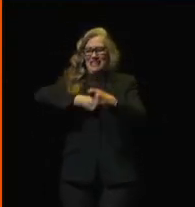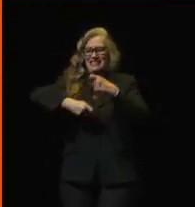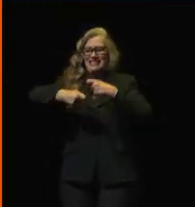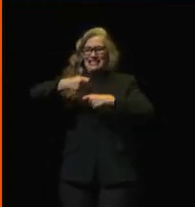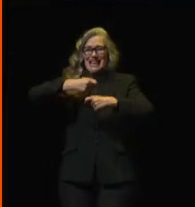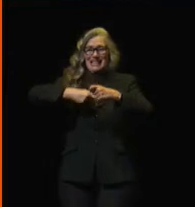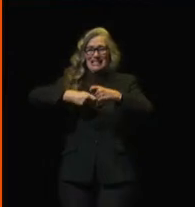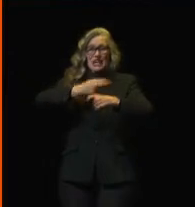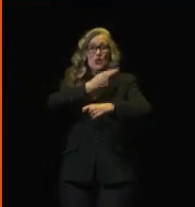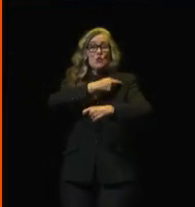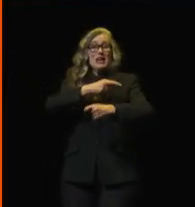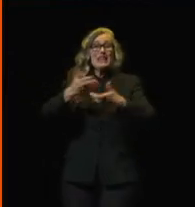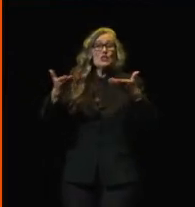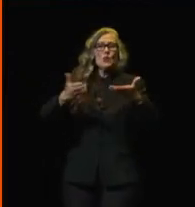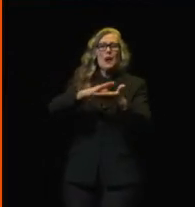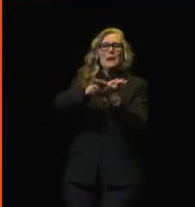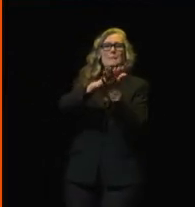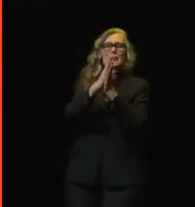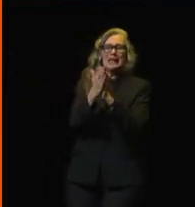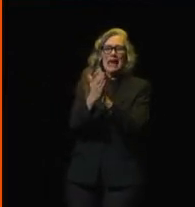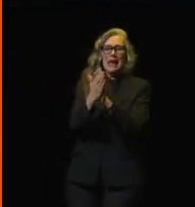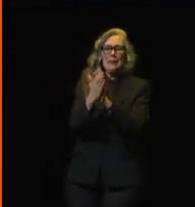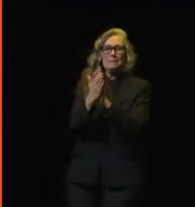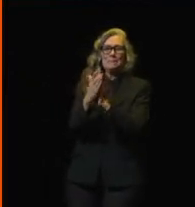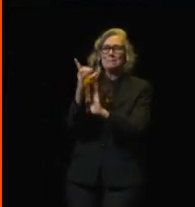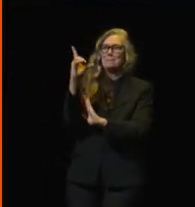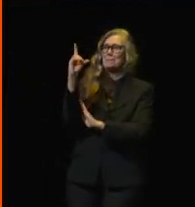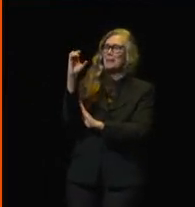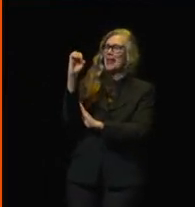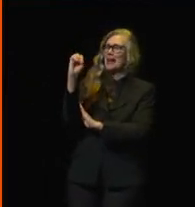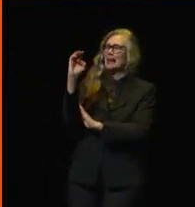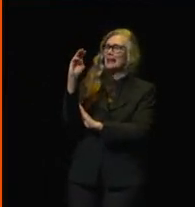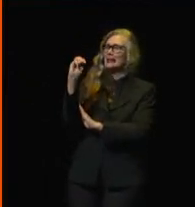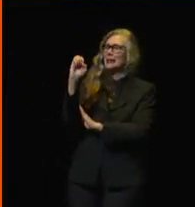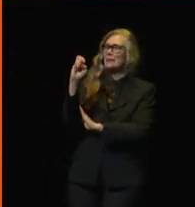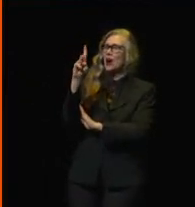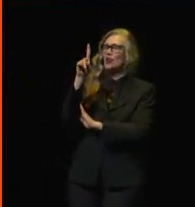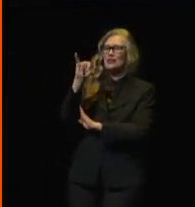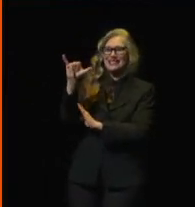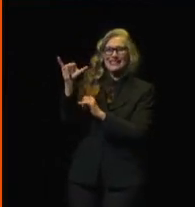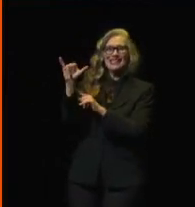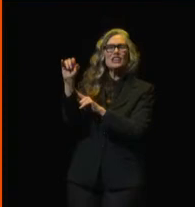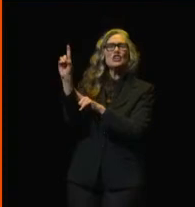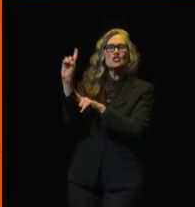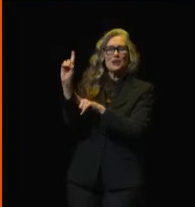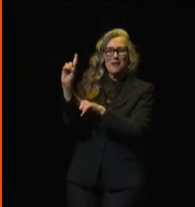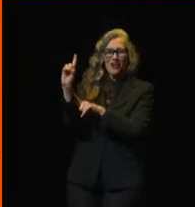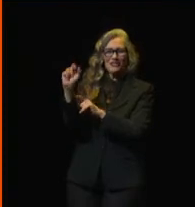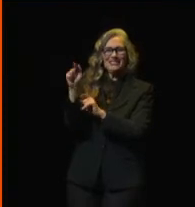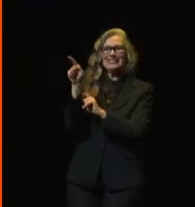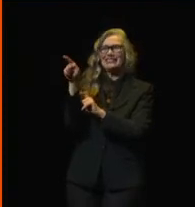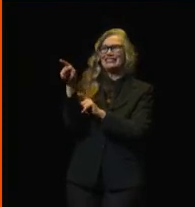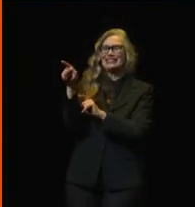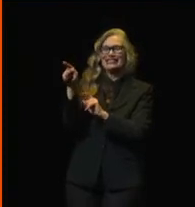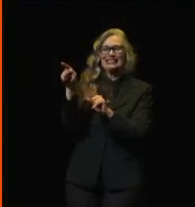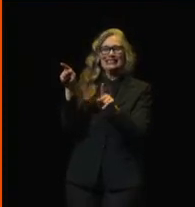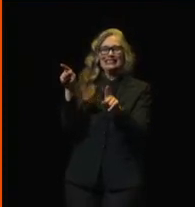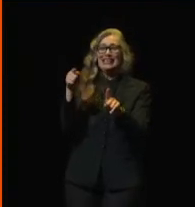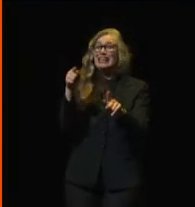to organize it. He would call his organization Be a Hero, not I'm a